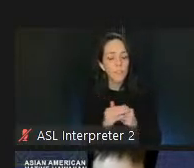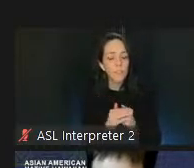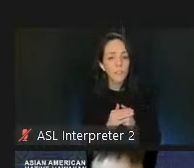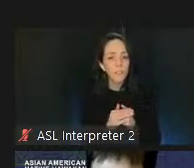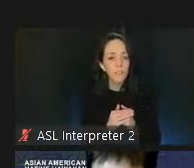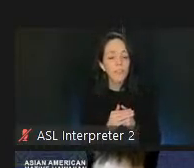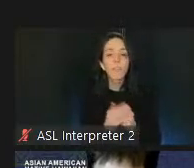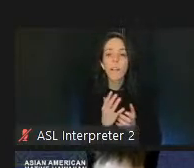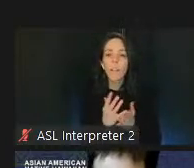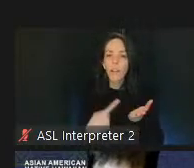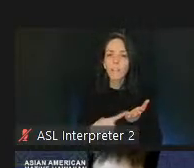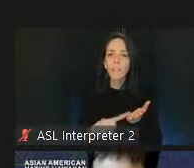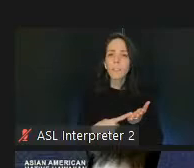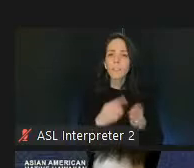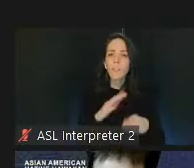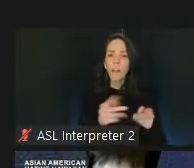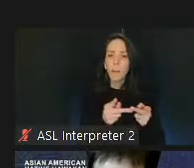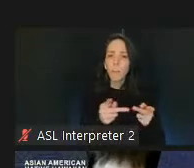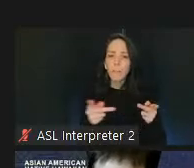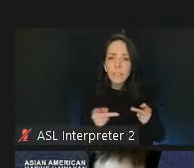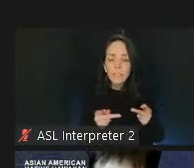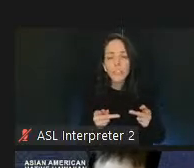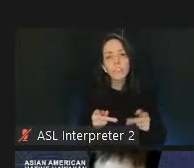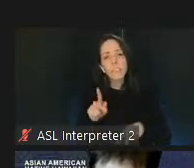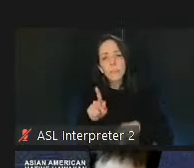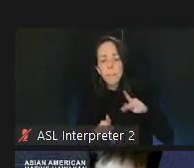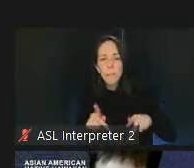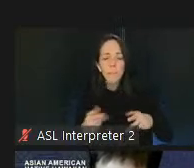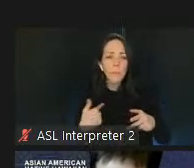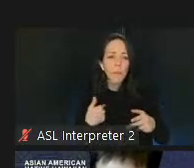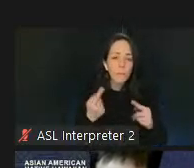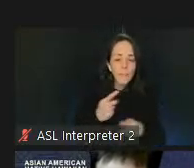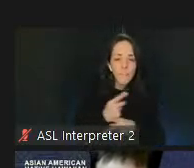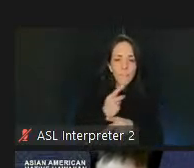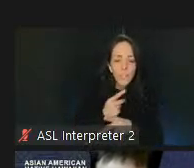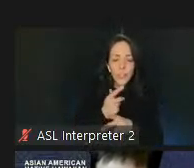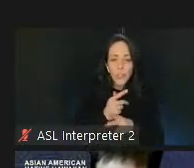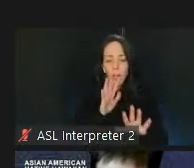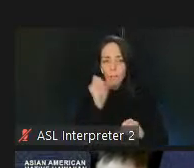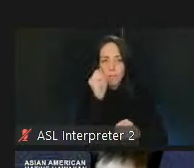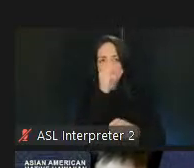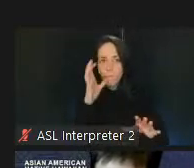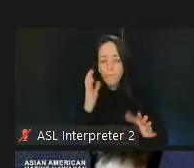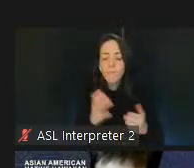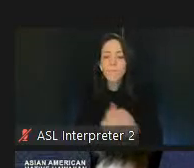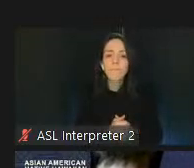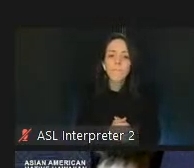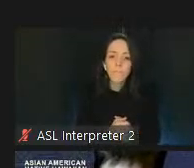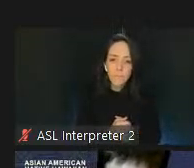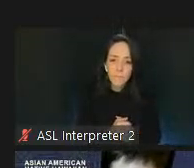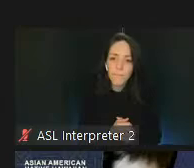positions and people. And so I was trying to get my hands around what's the implication of